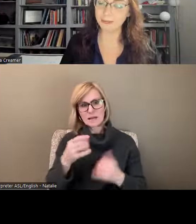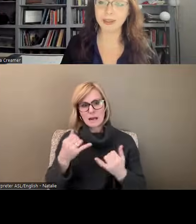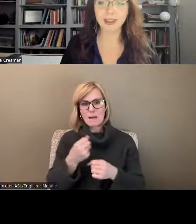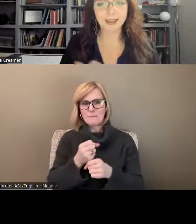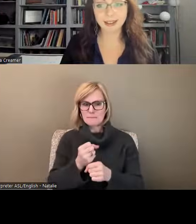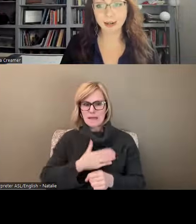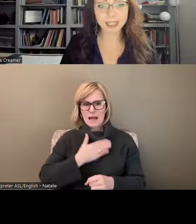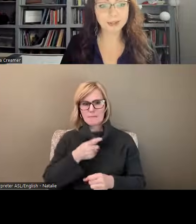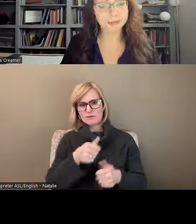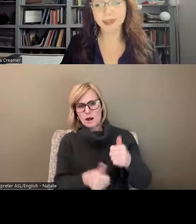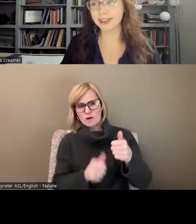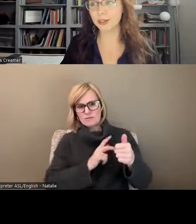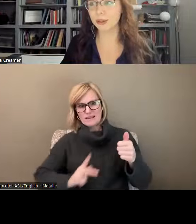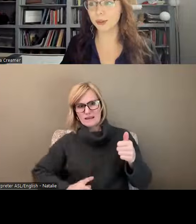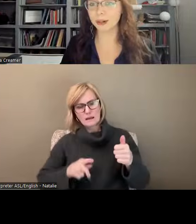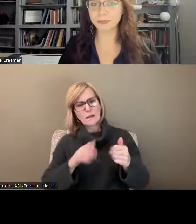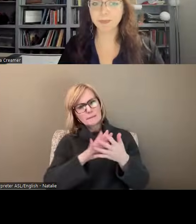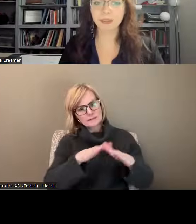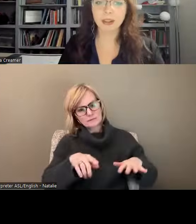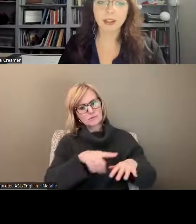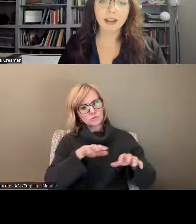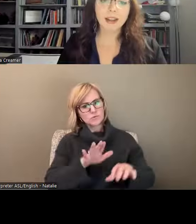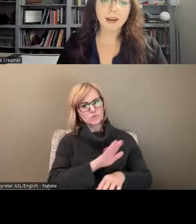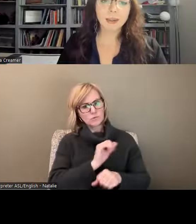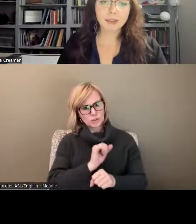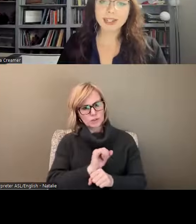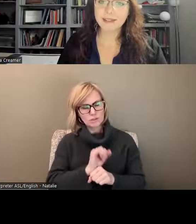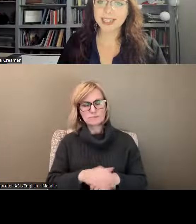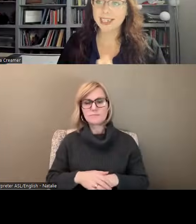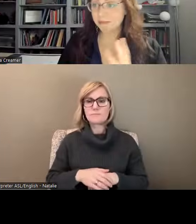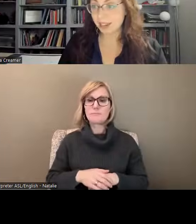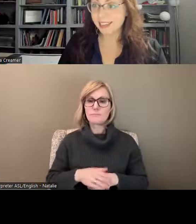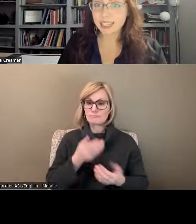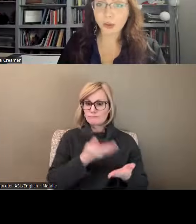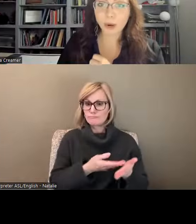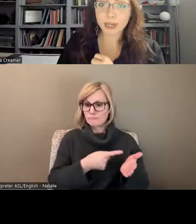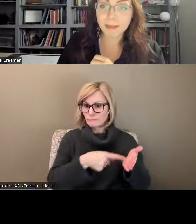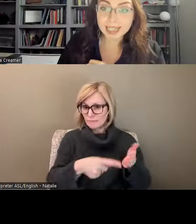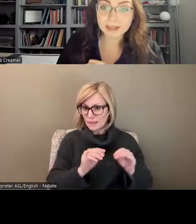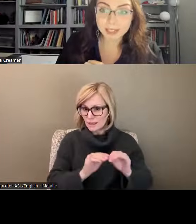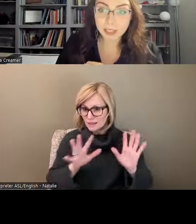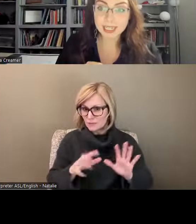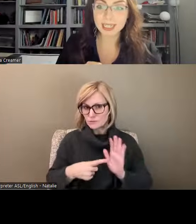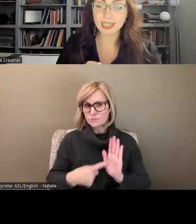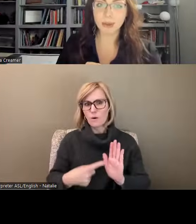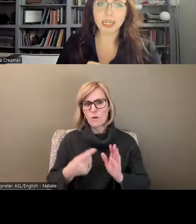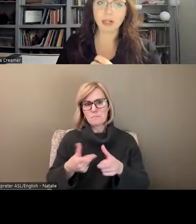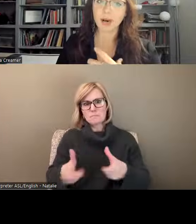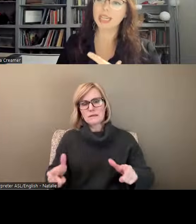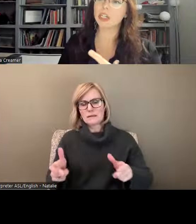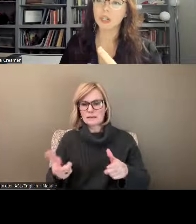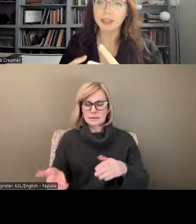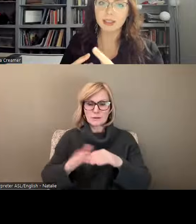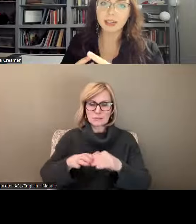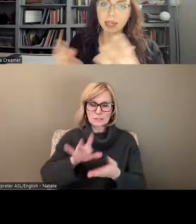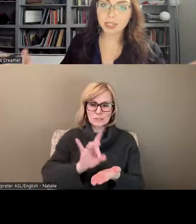king. They are peaceful and they do their work. With the written evidence like this showing a massive increase in deportation